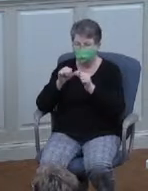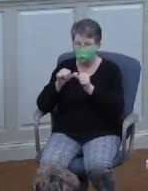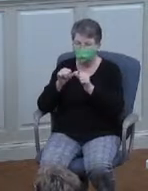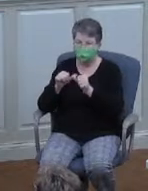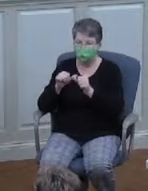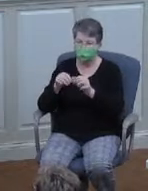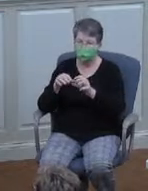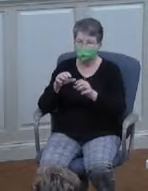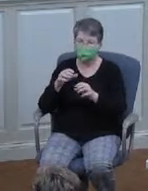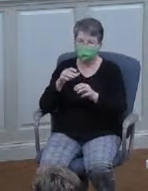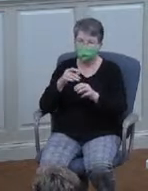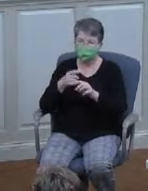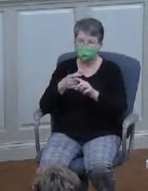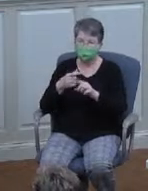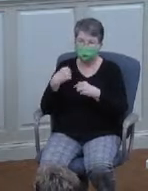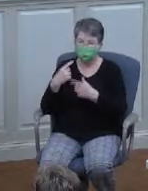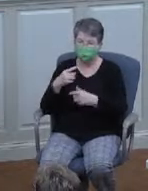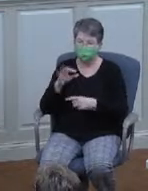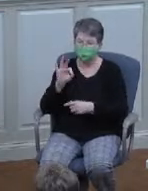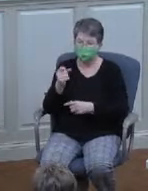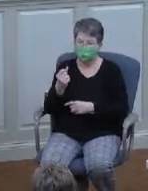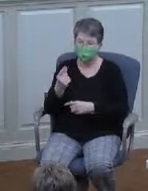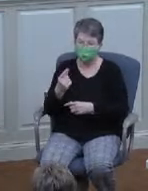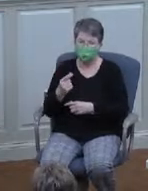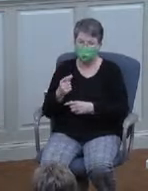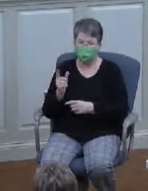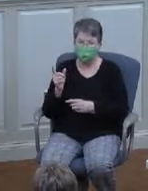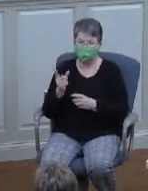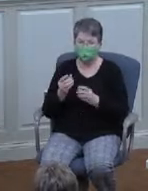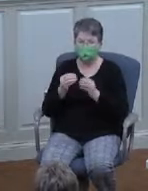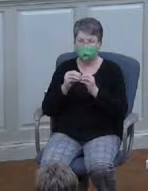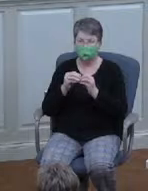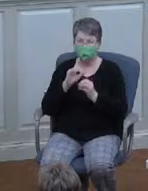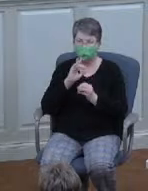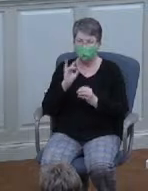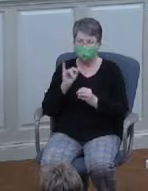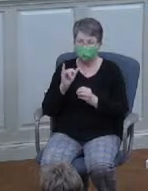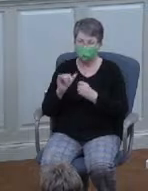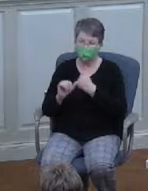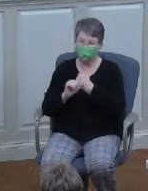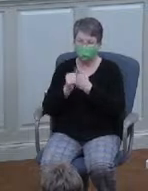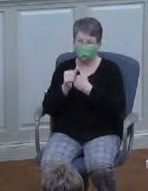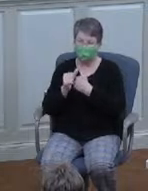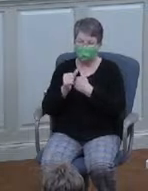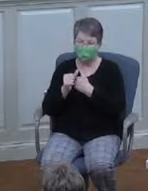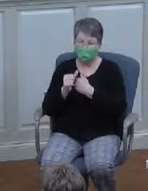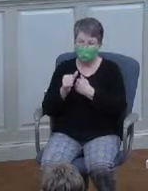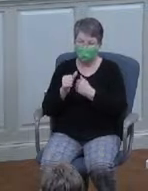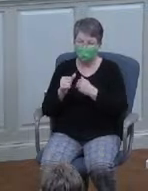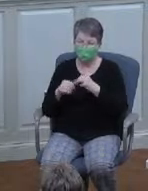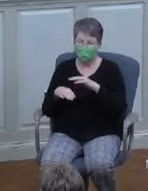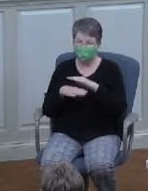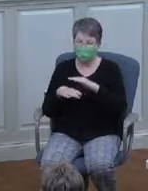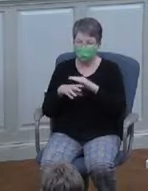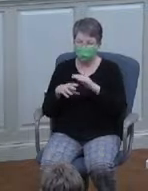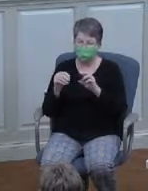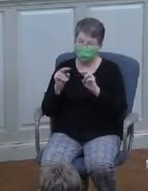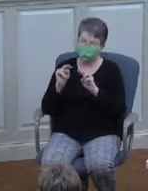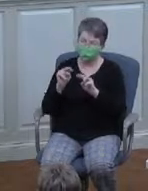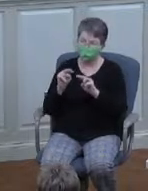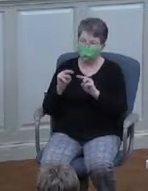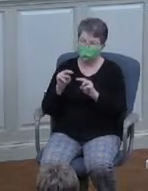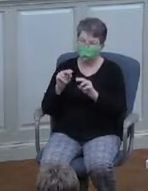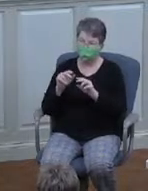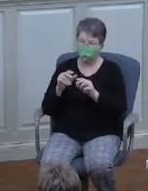of 9/11. So this is essentially more of a threat-based analysis and looking at ways, you